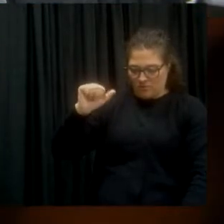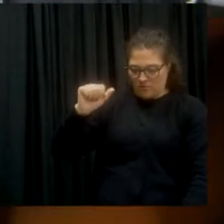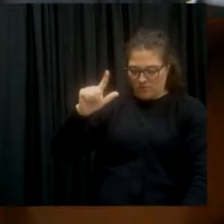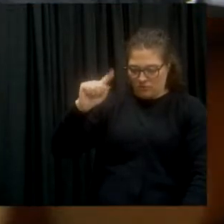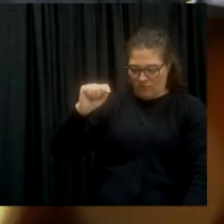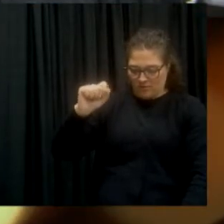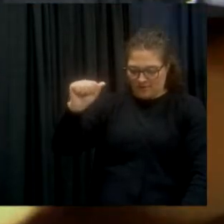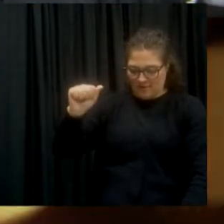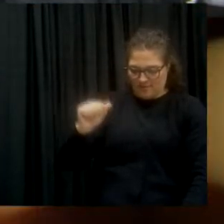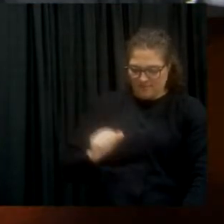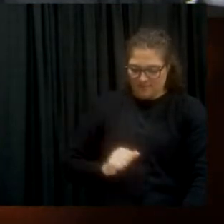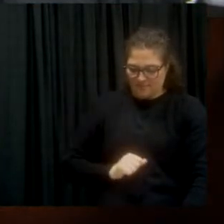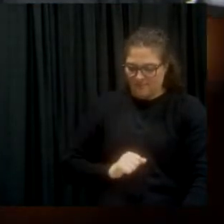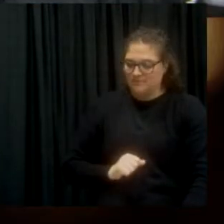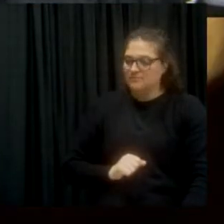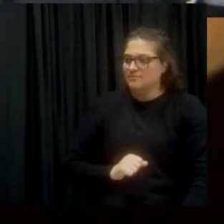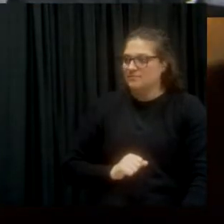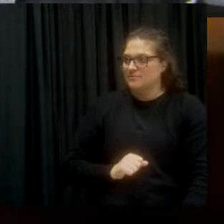Serralta.